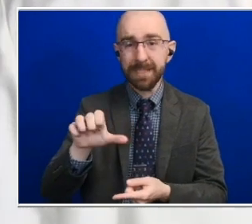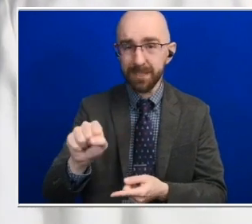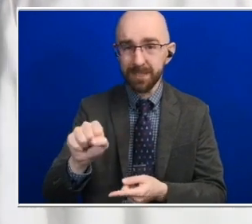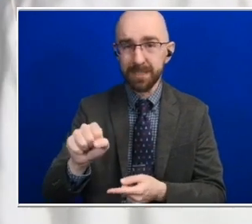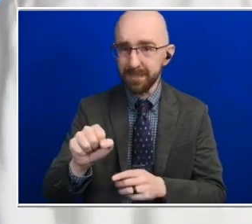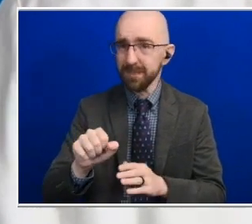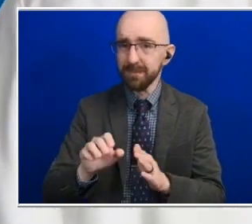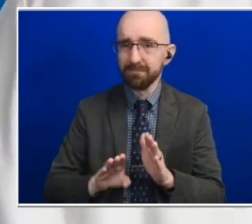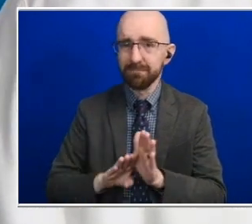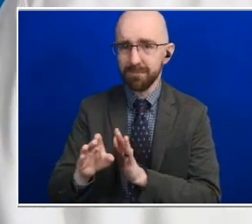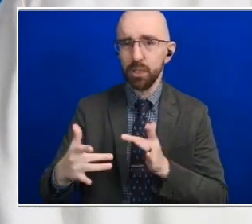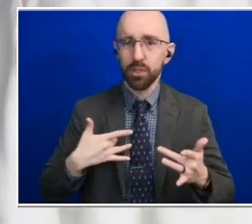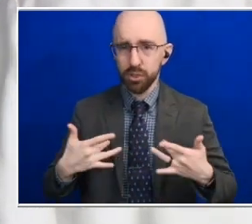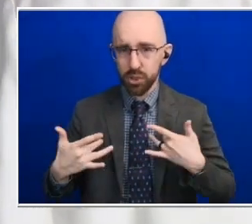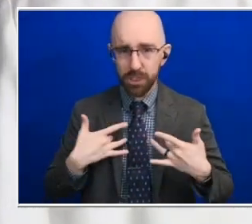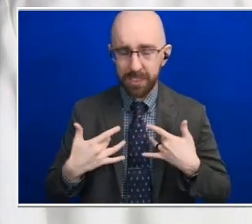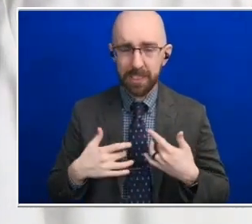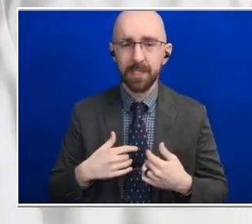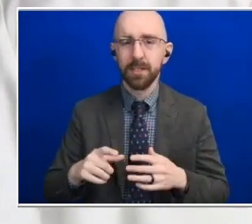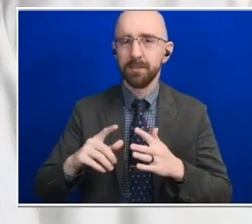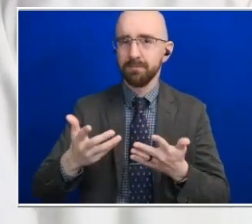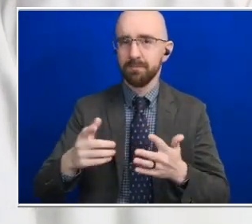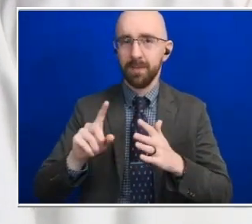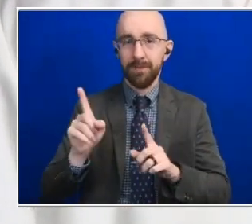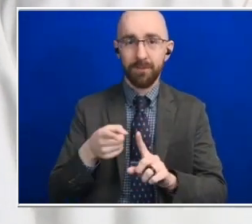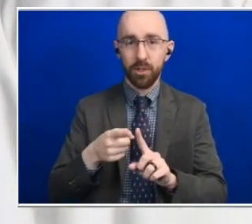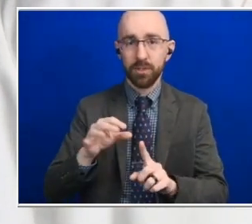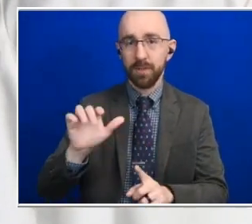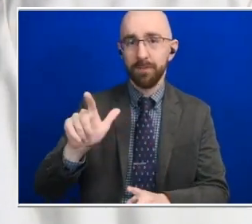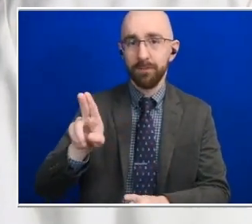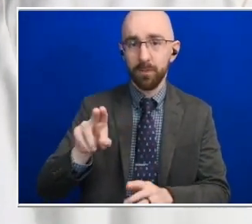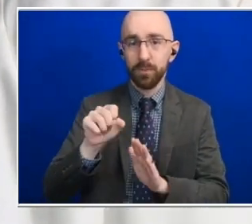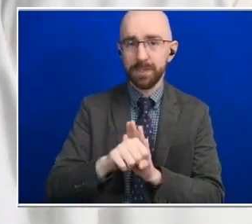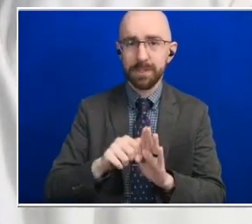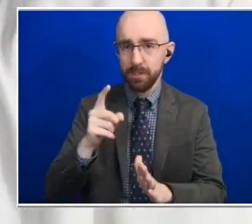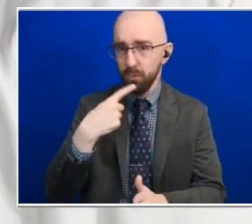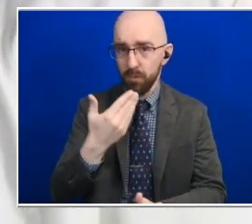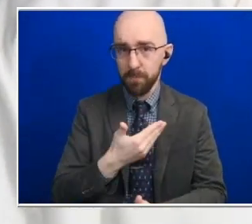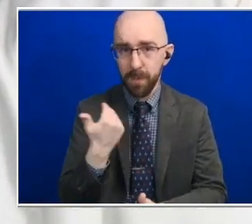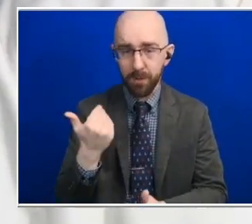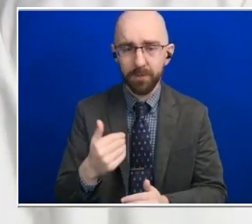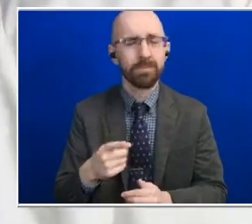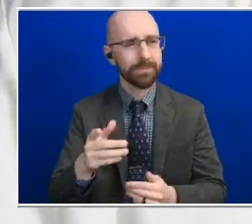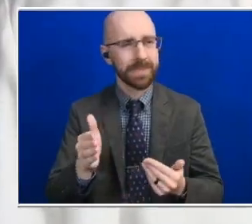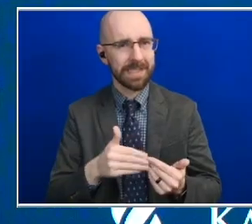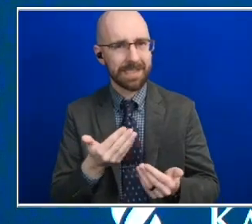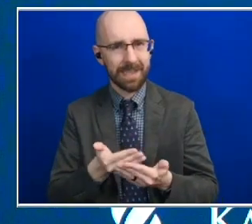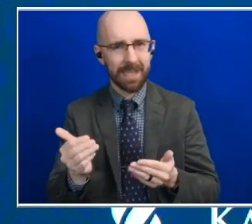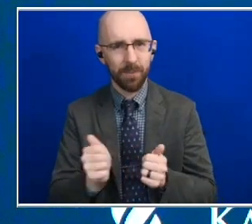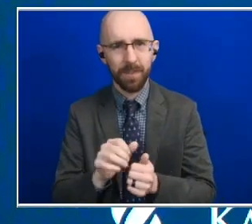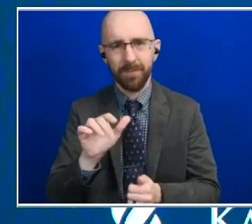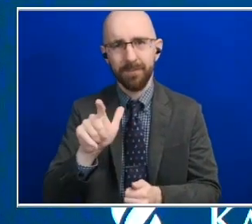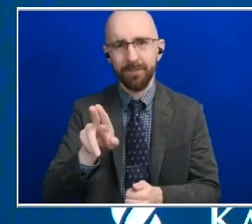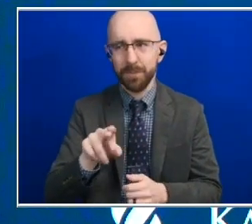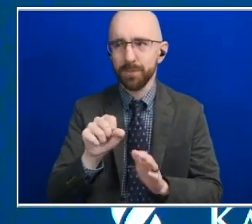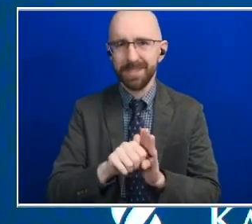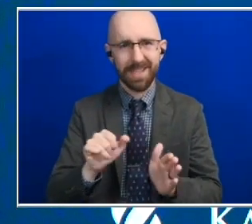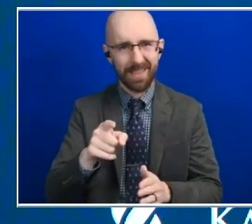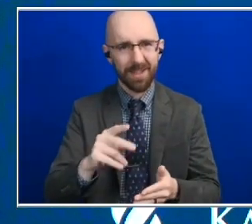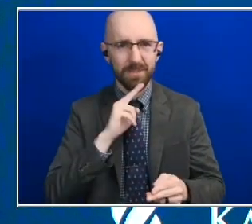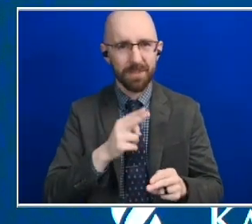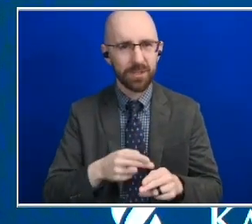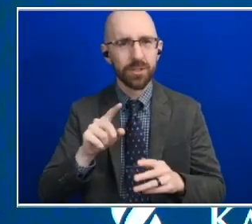concerning. All right, so first, flu season looking better. Yeah, the easy thing about flu season, just like you said, it is winding down. We